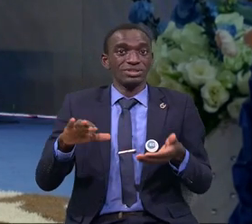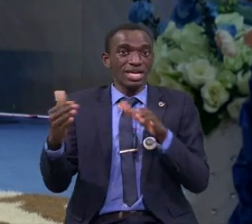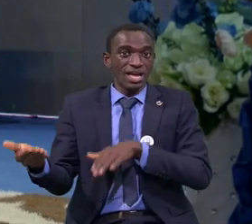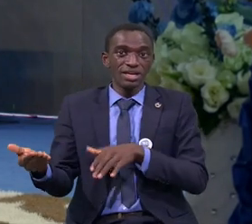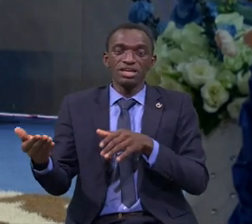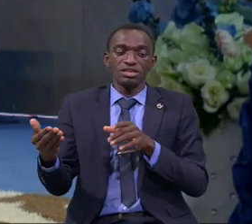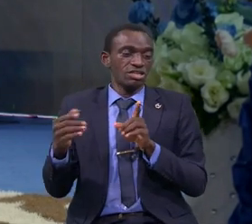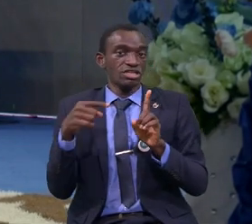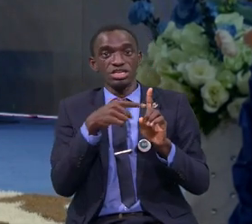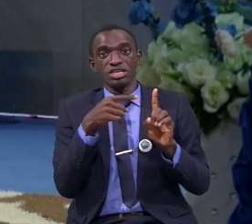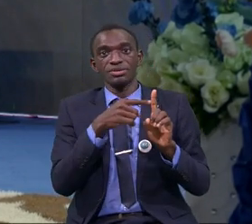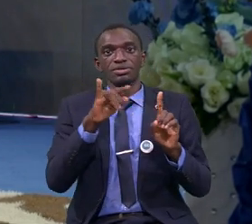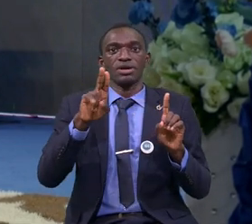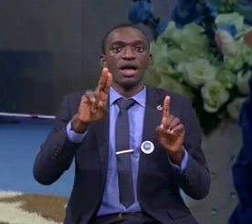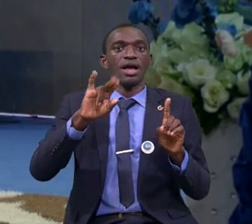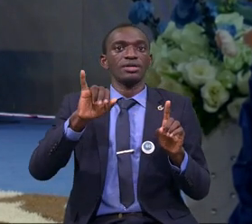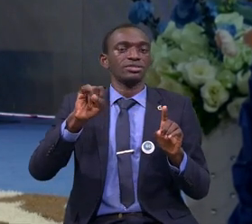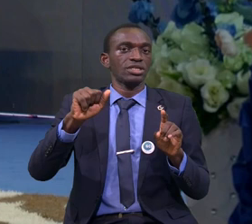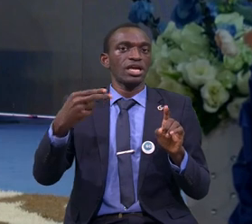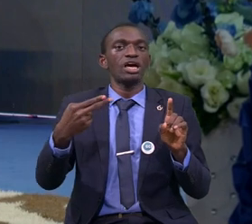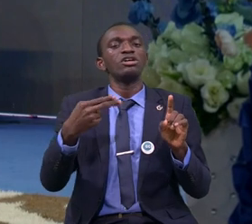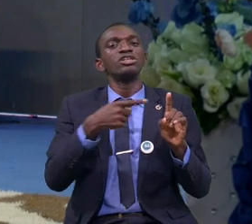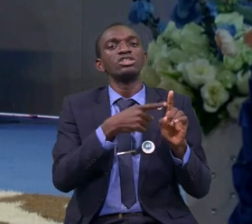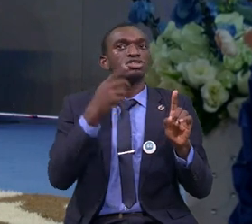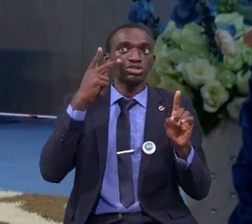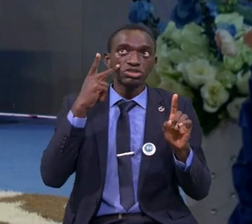If anything had happened in your life this year,